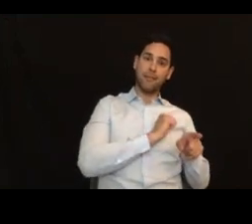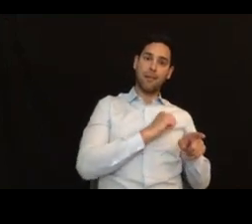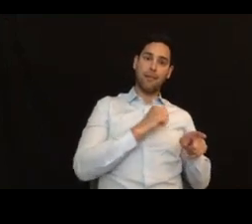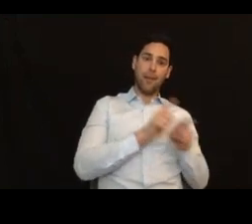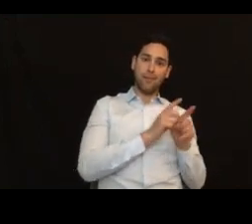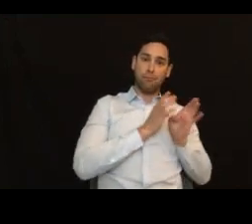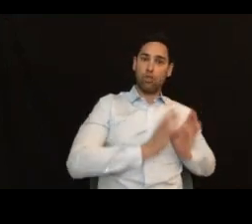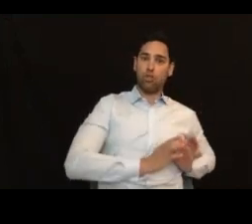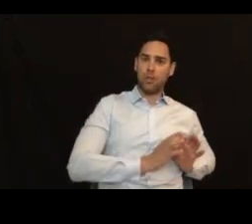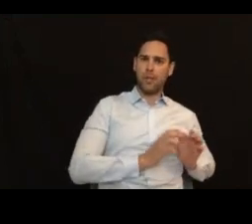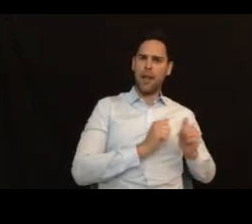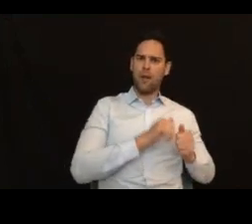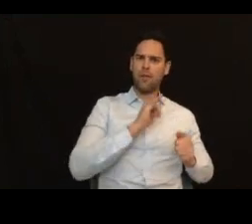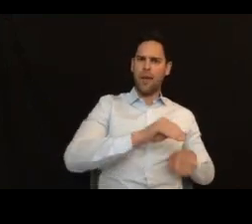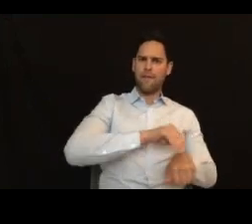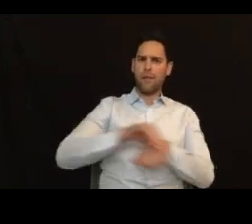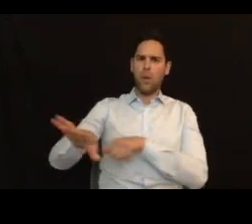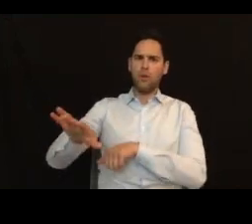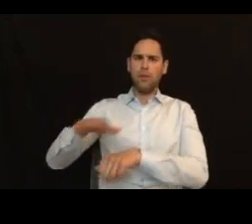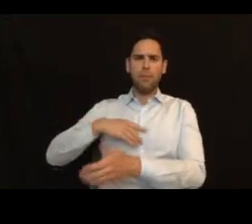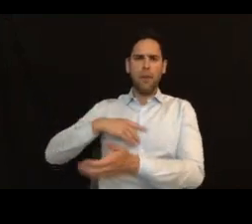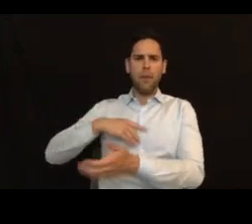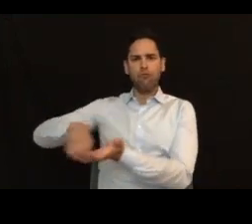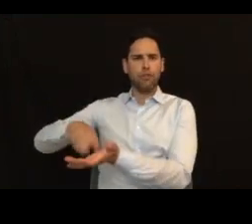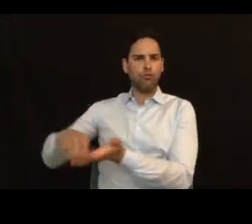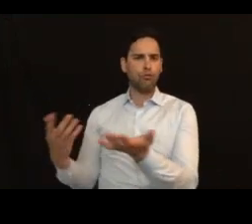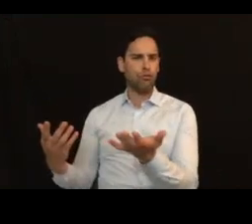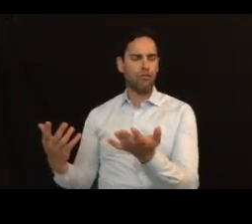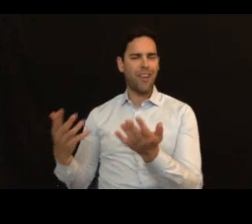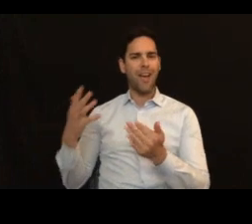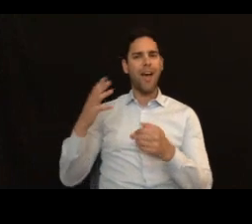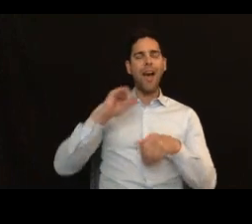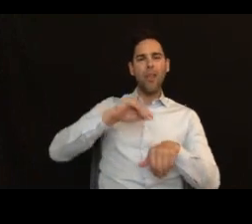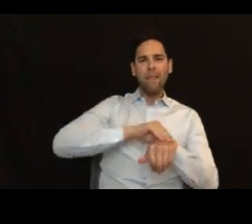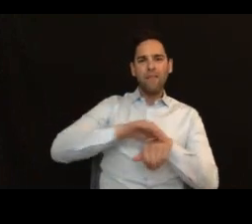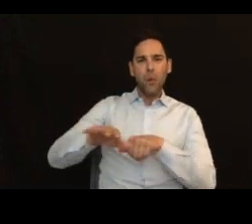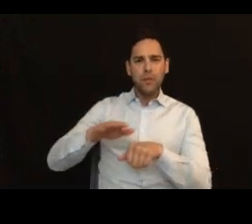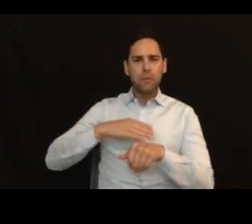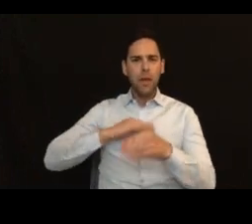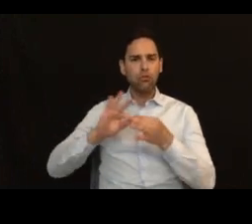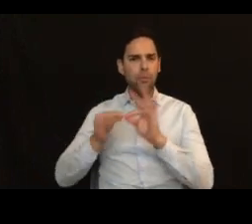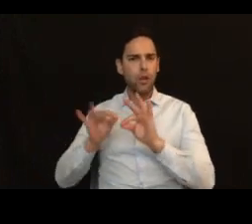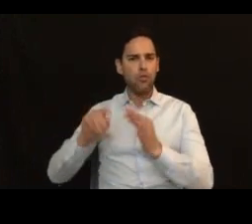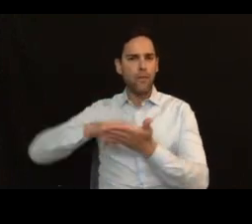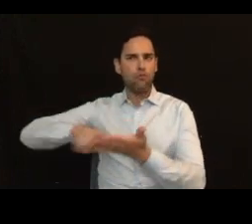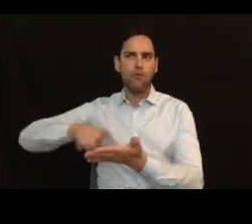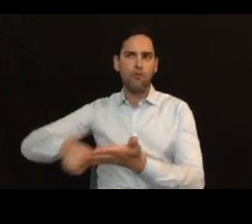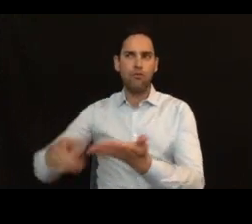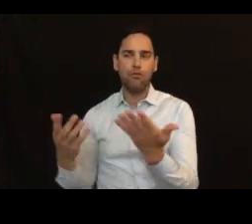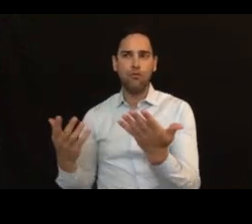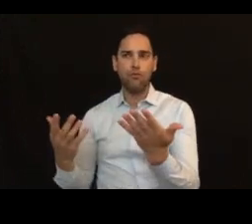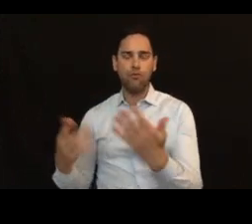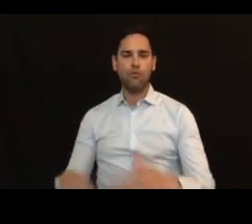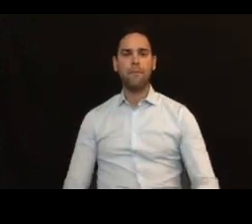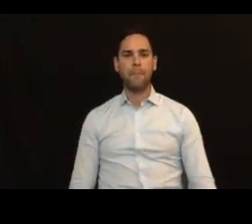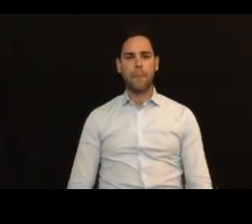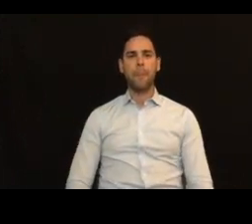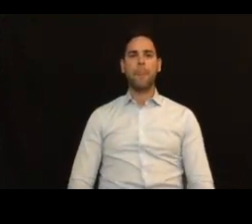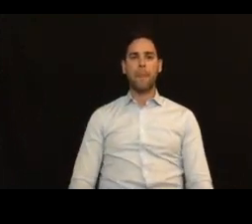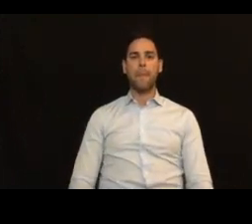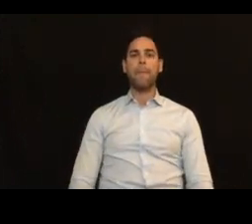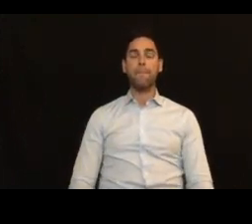personhood influence the research that I'm doing and the way that I'm interpreting the research that I'm doing? Because